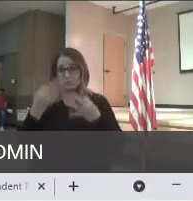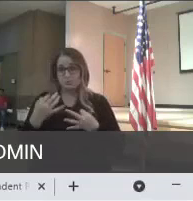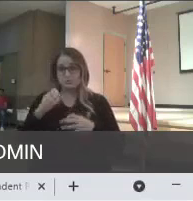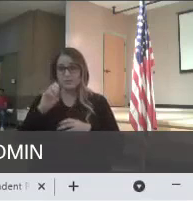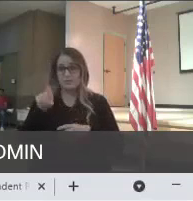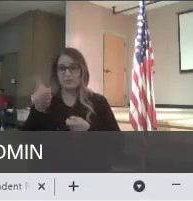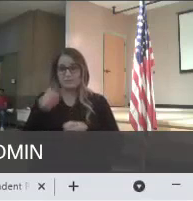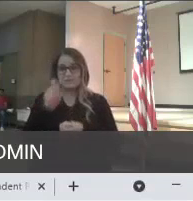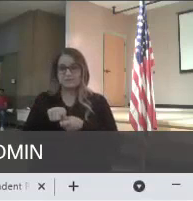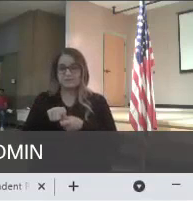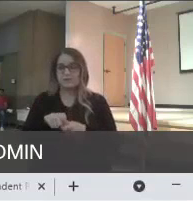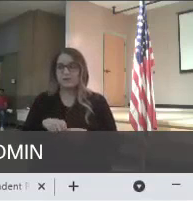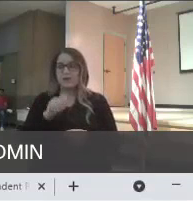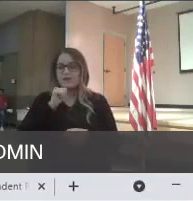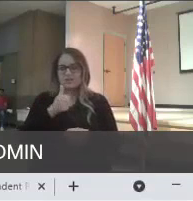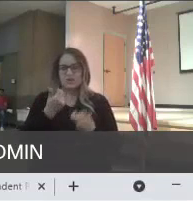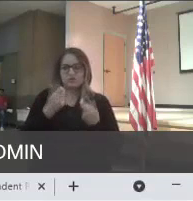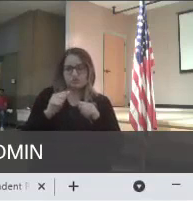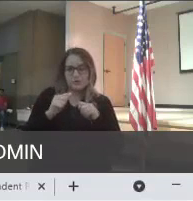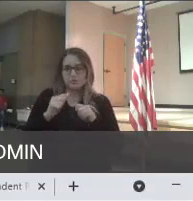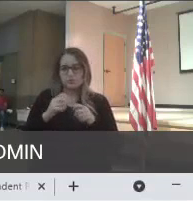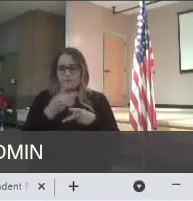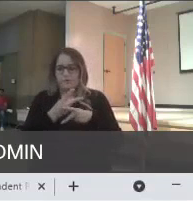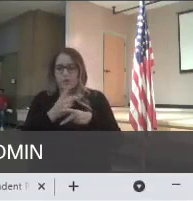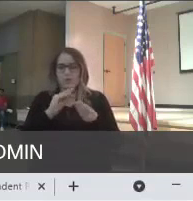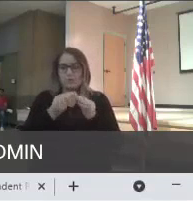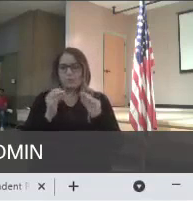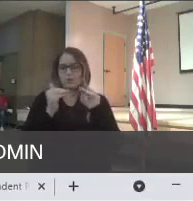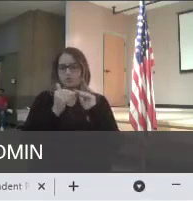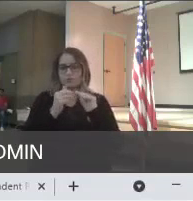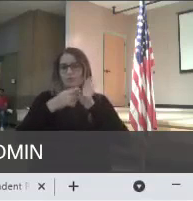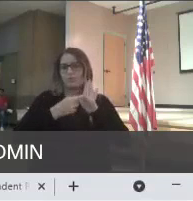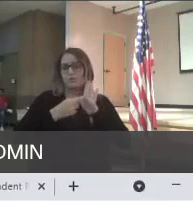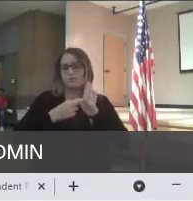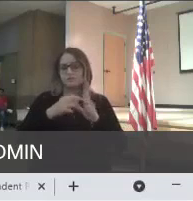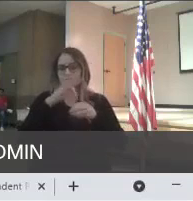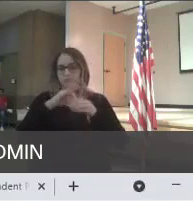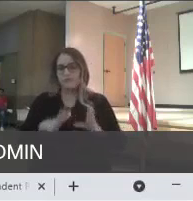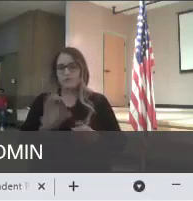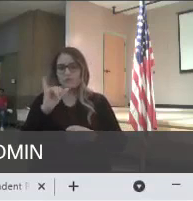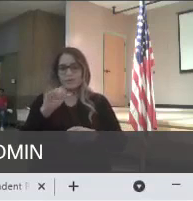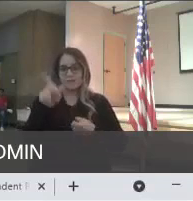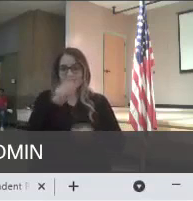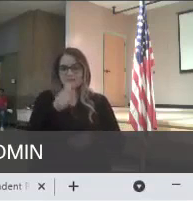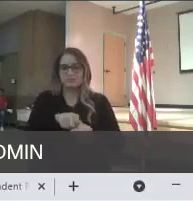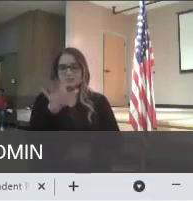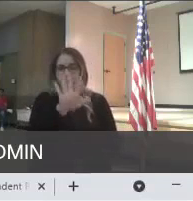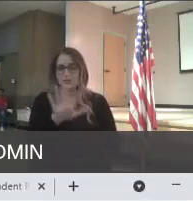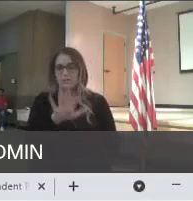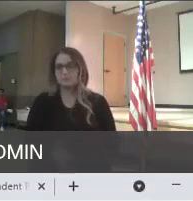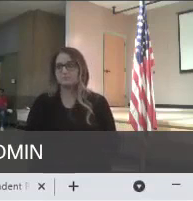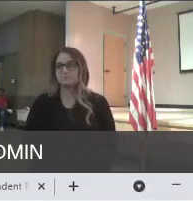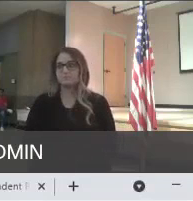at that particular point. Rather than trying to get the numbers equal, try to get it to represent the voters that are in that particular